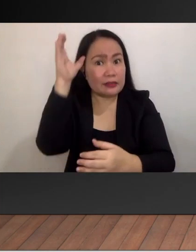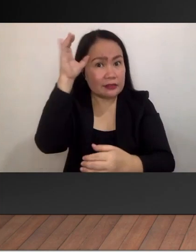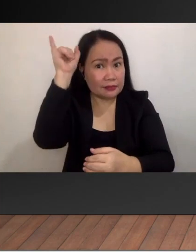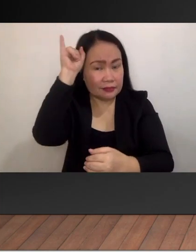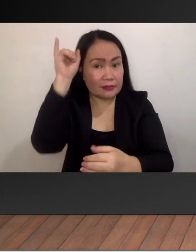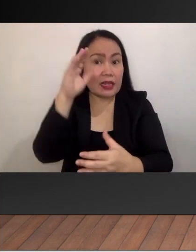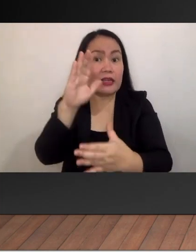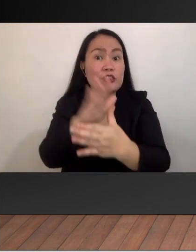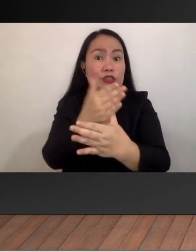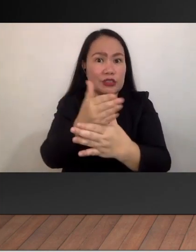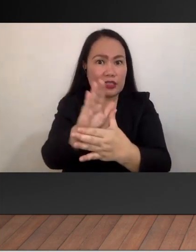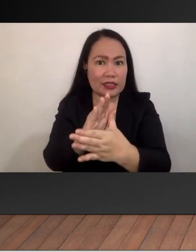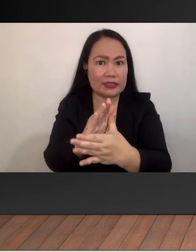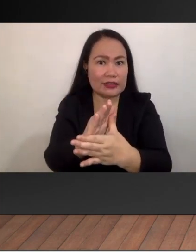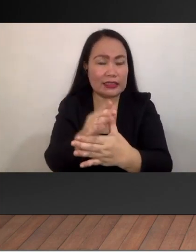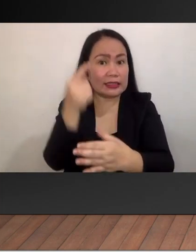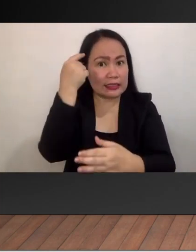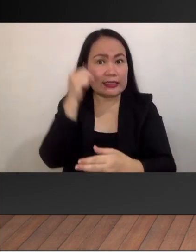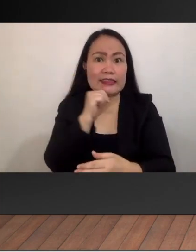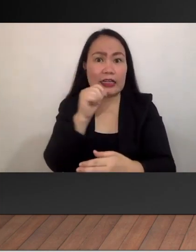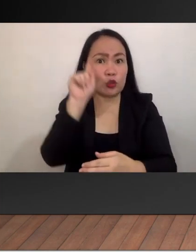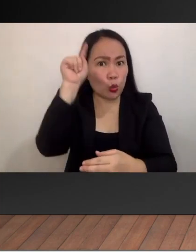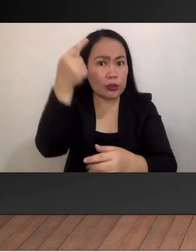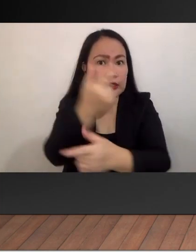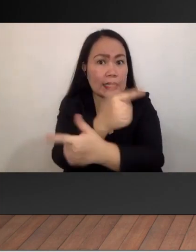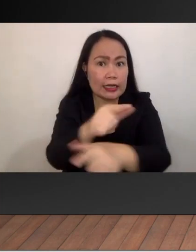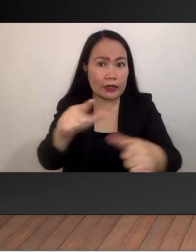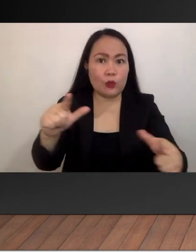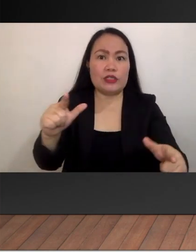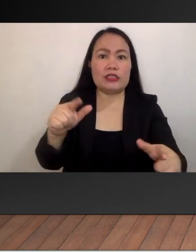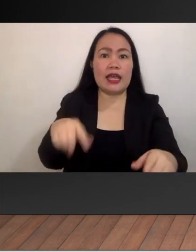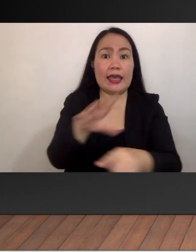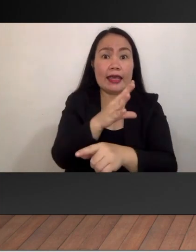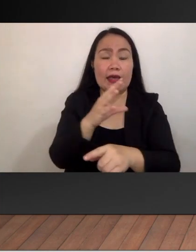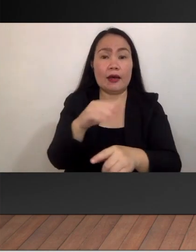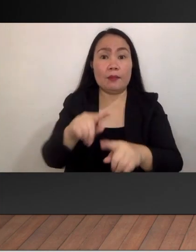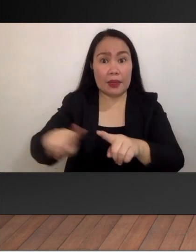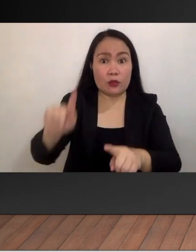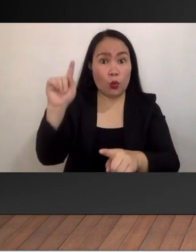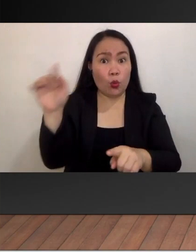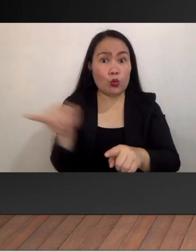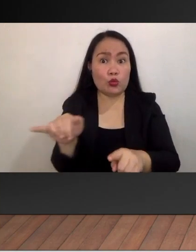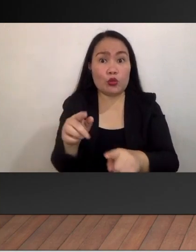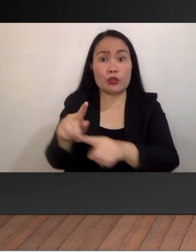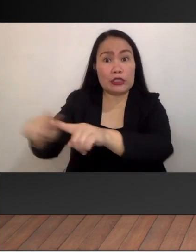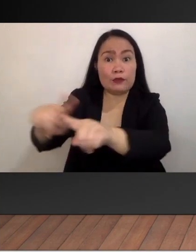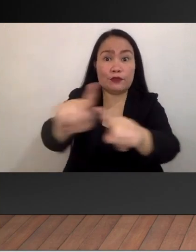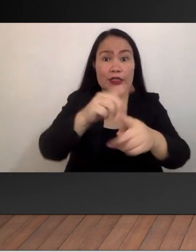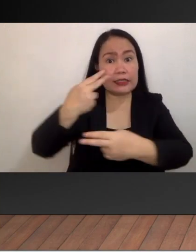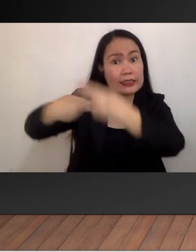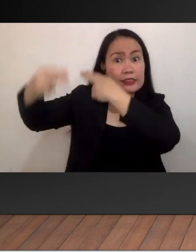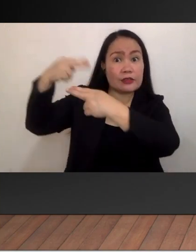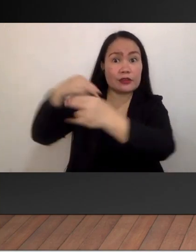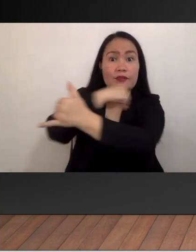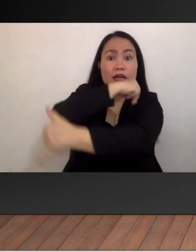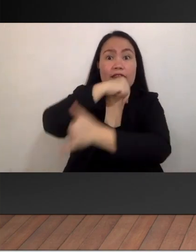learning, apart from the language, such as the different histories of the country he went to.